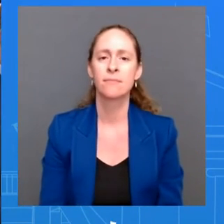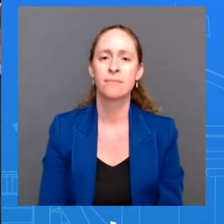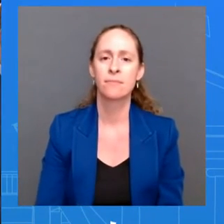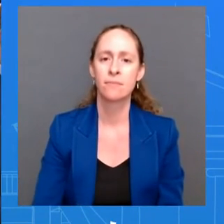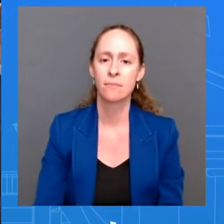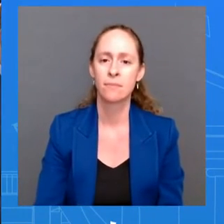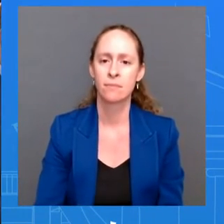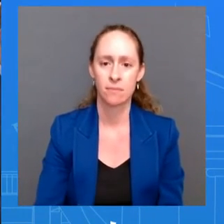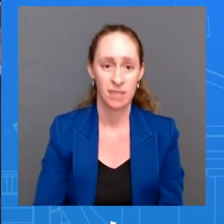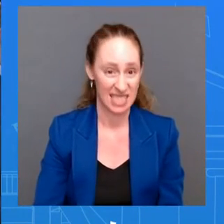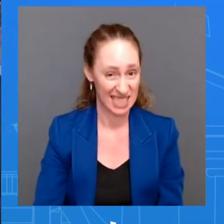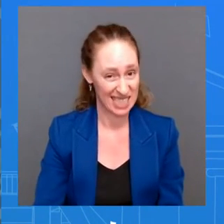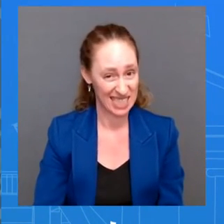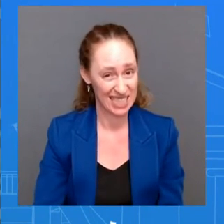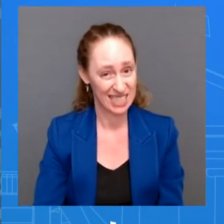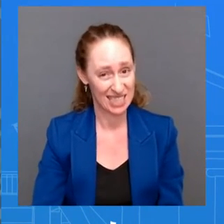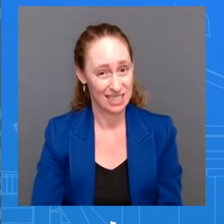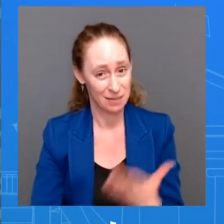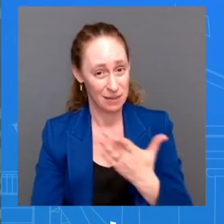it?